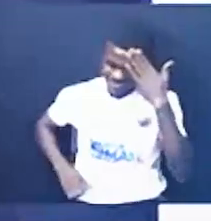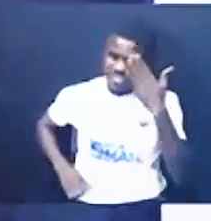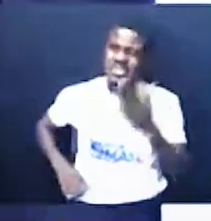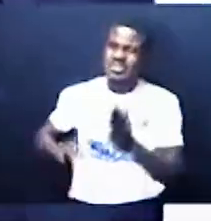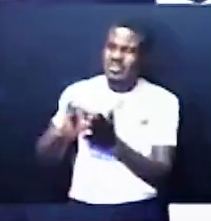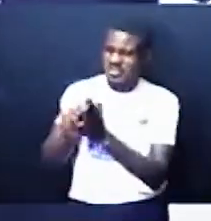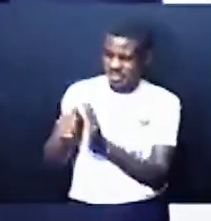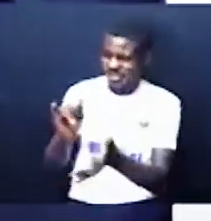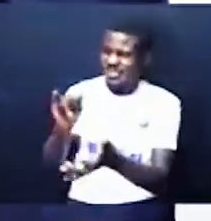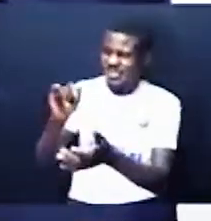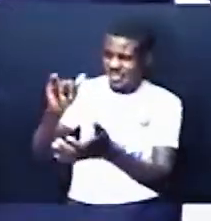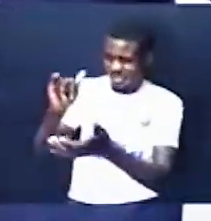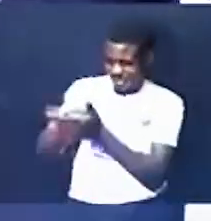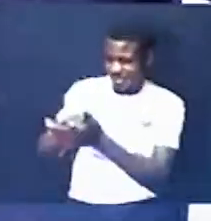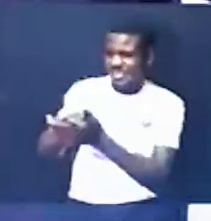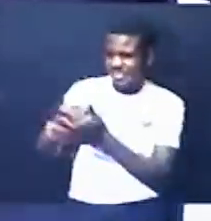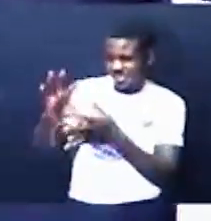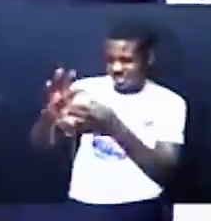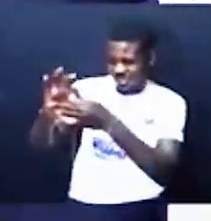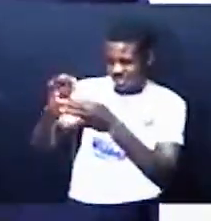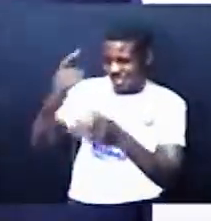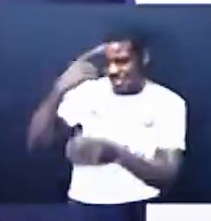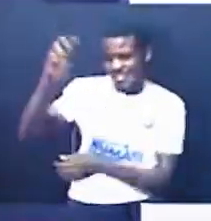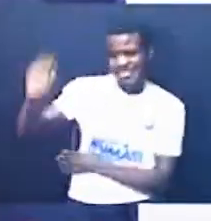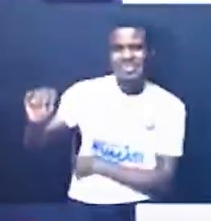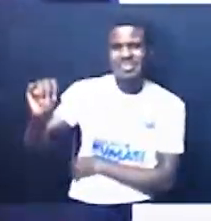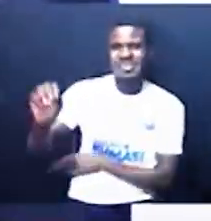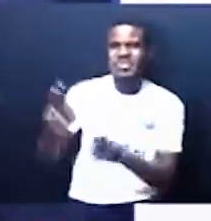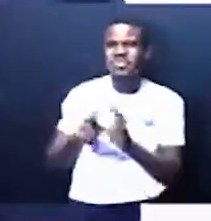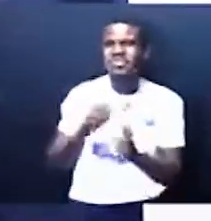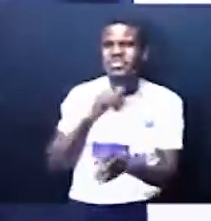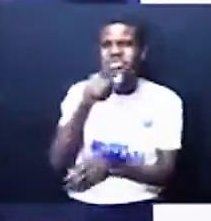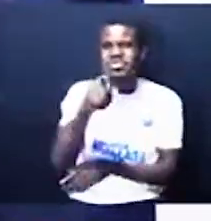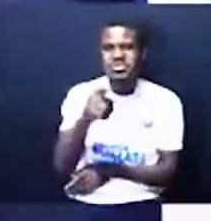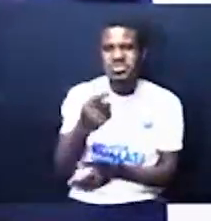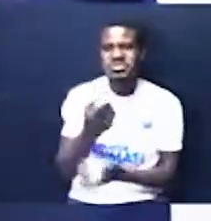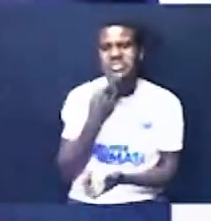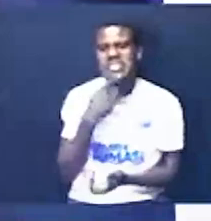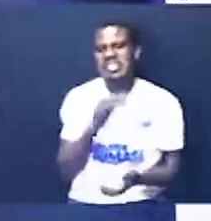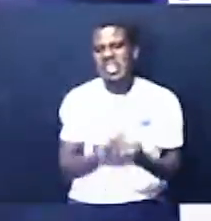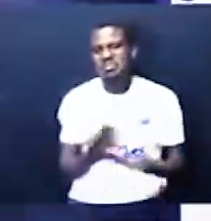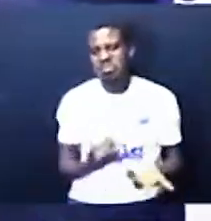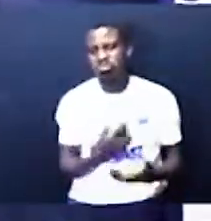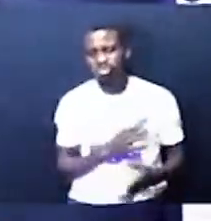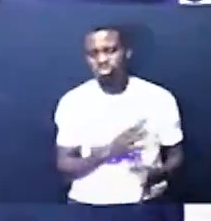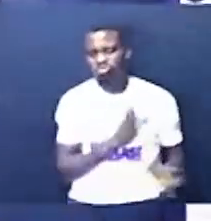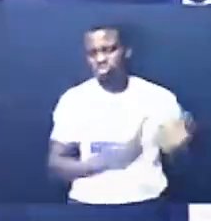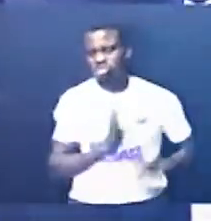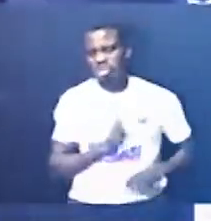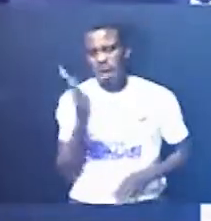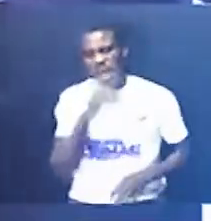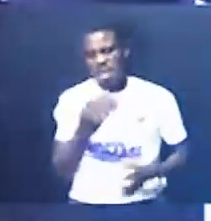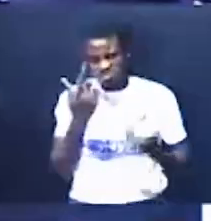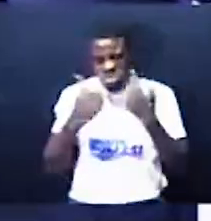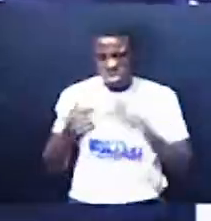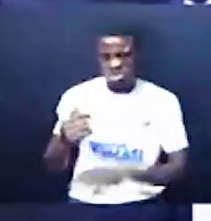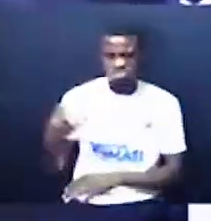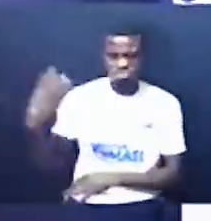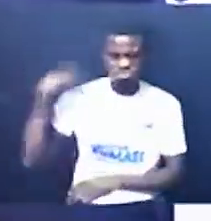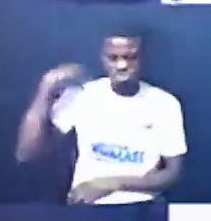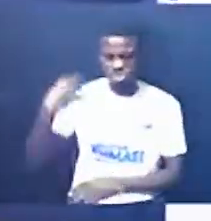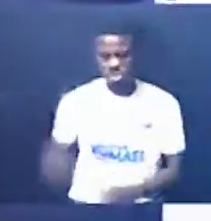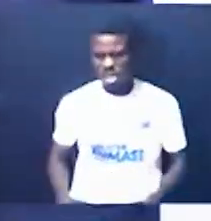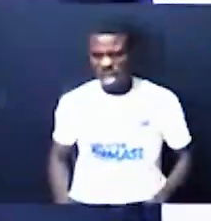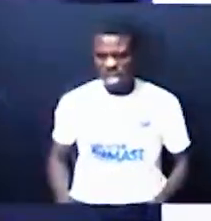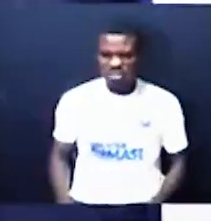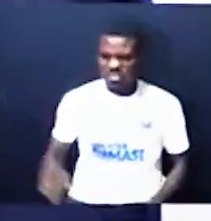who are his. So you cannot say that I misbehave because my boss is